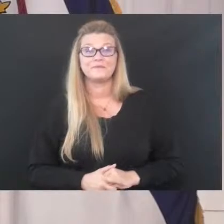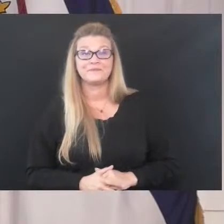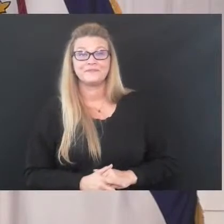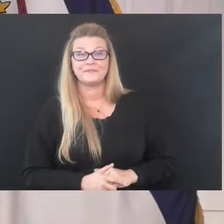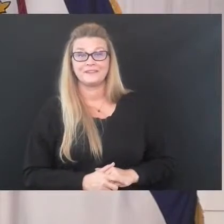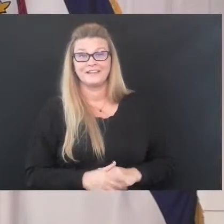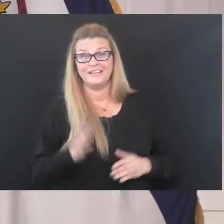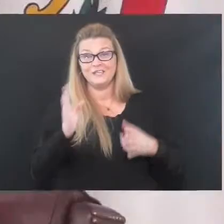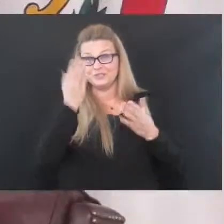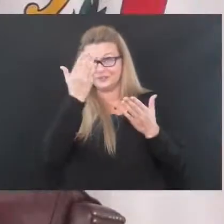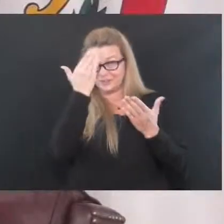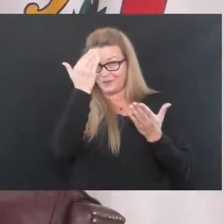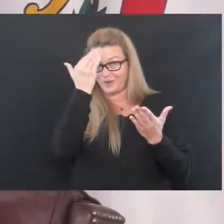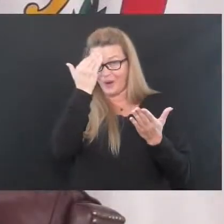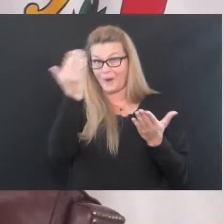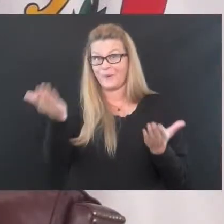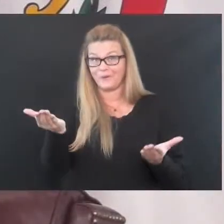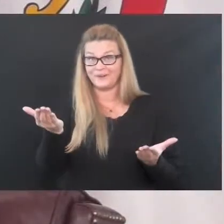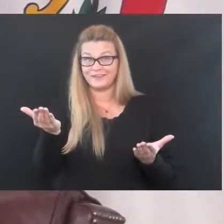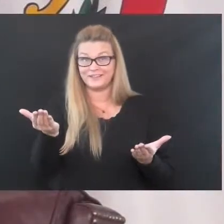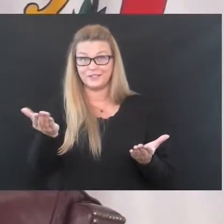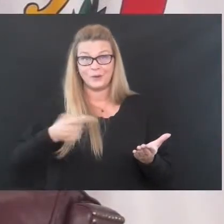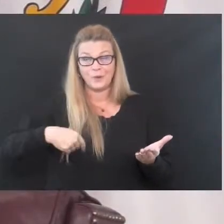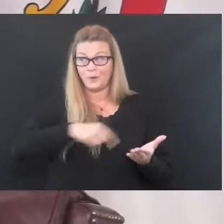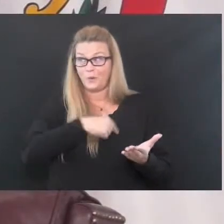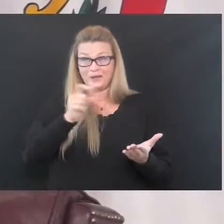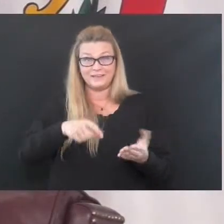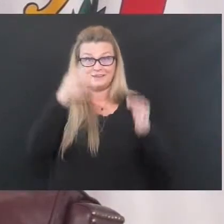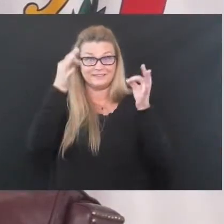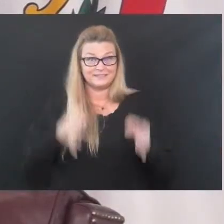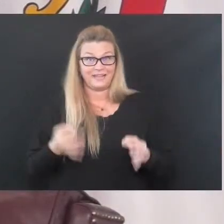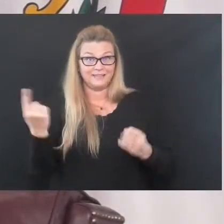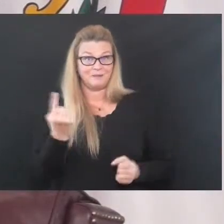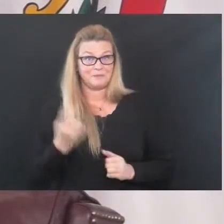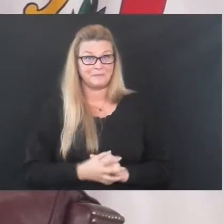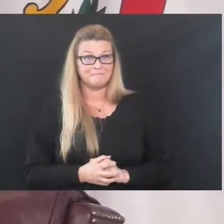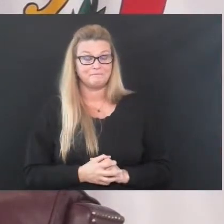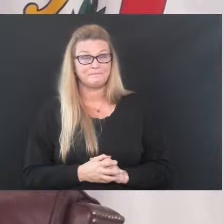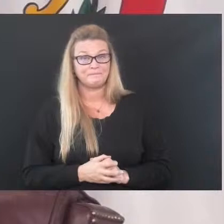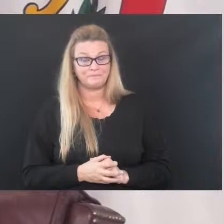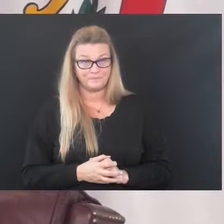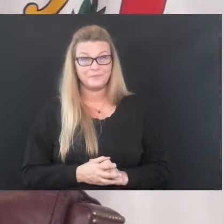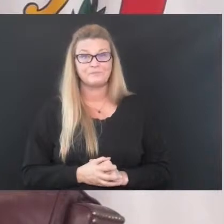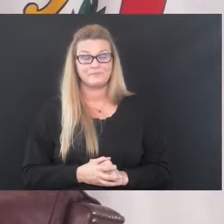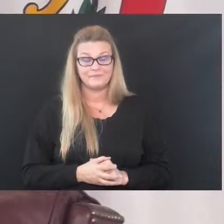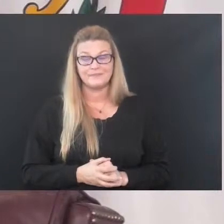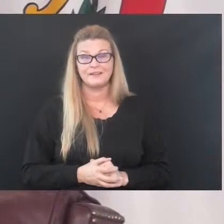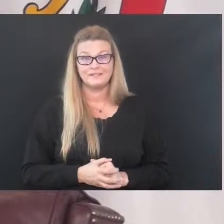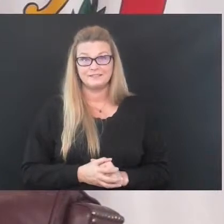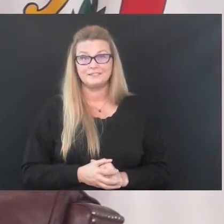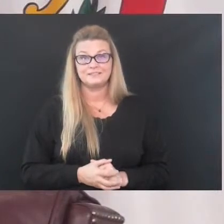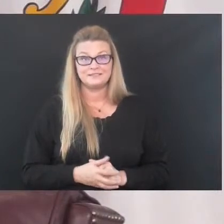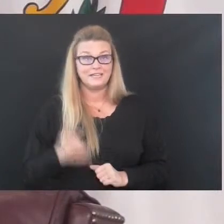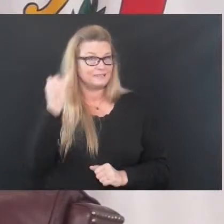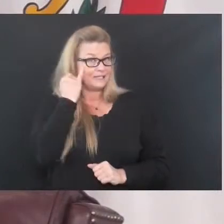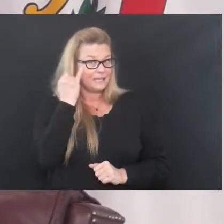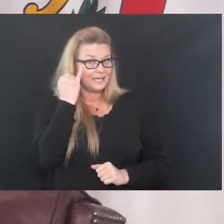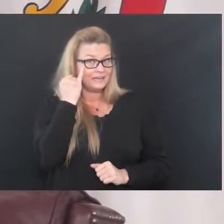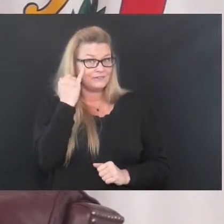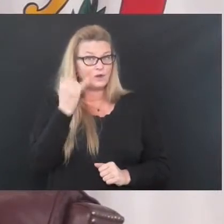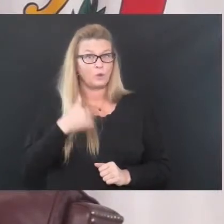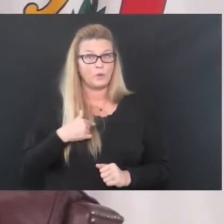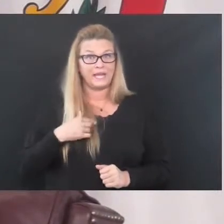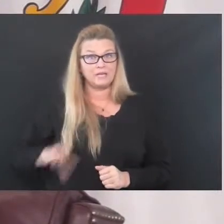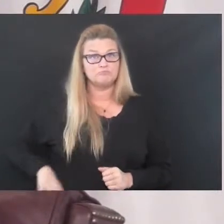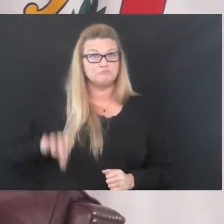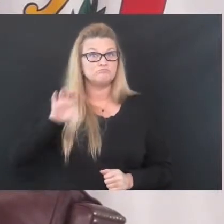So at the end of the day, we've got to make a decision, West Virginia. If we can spend X number of dollars and we